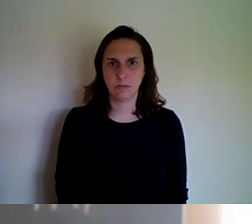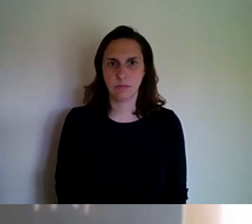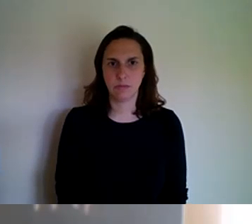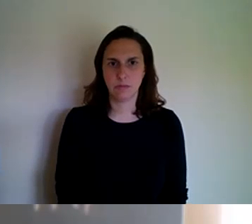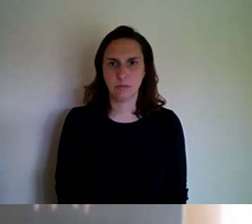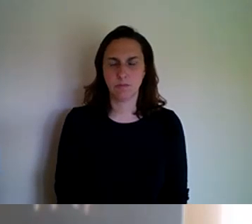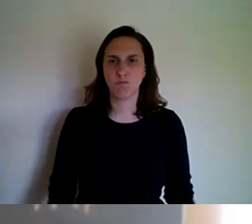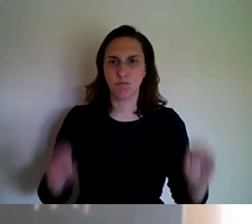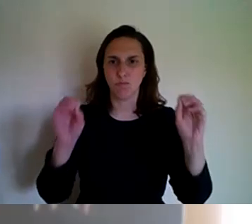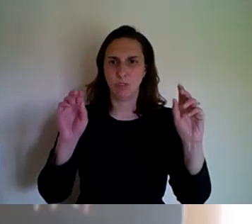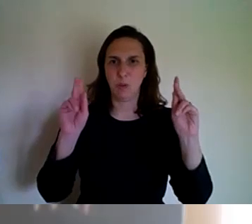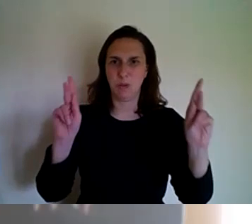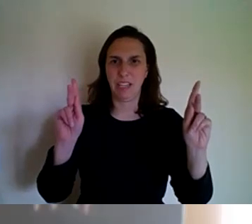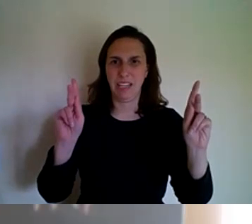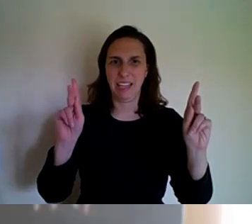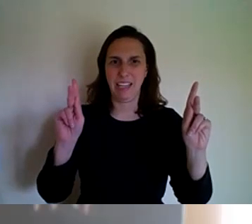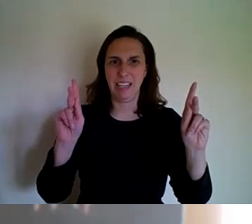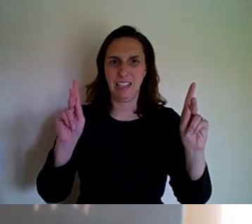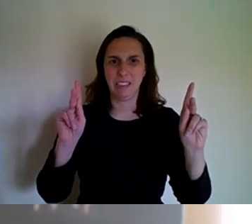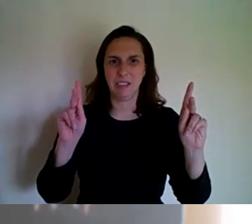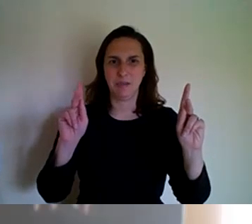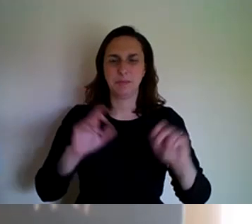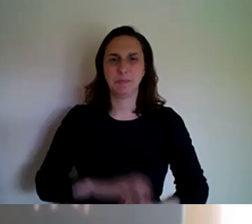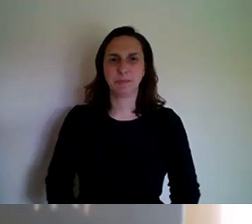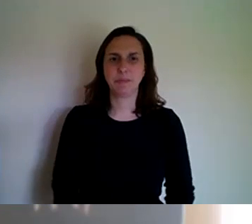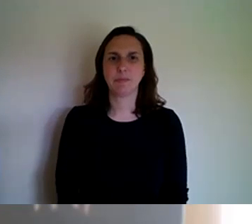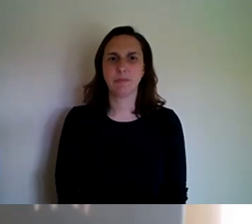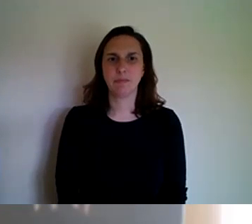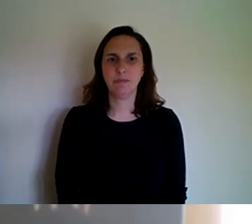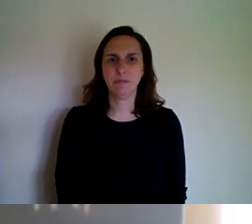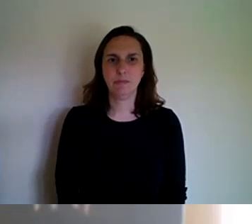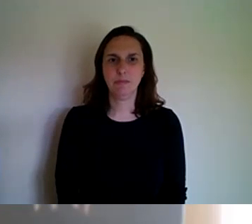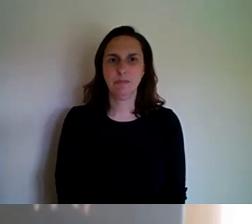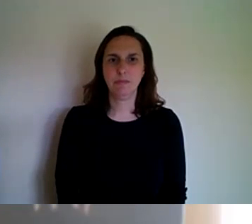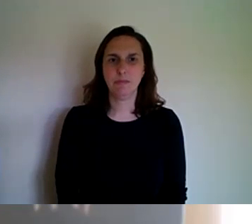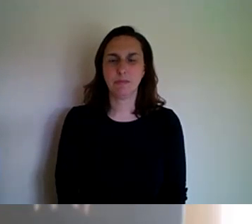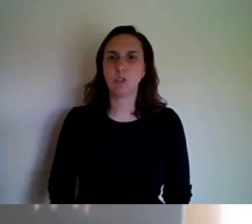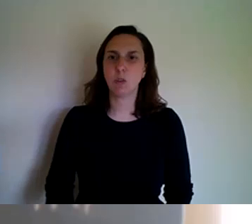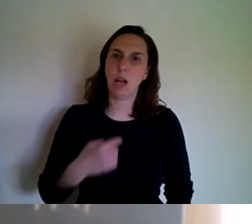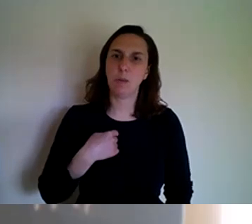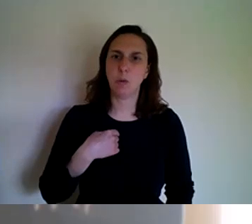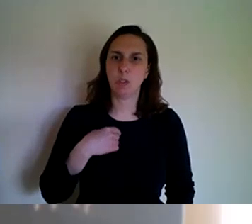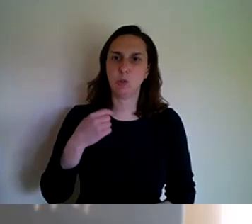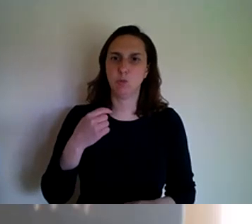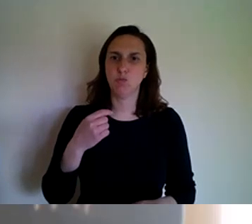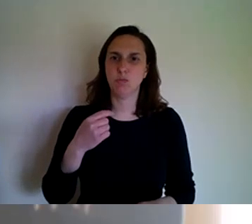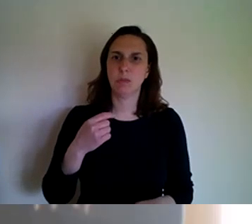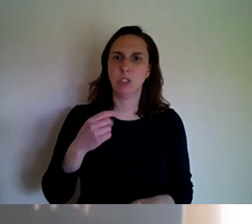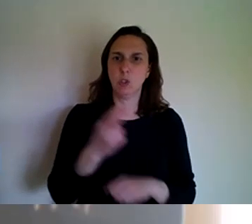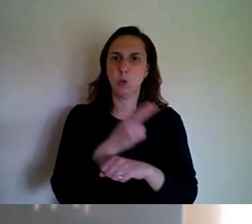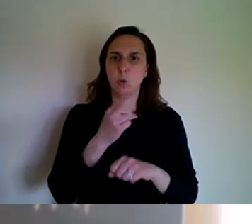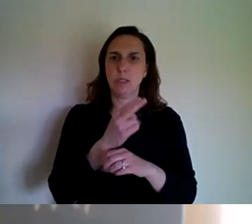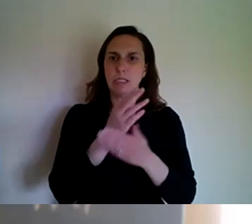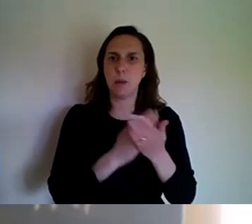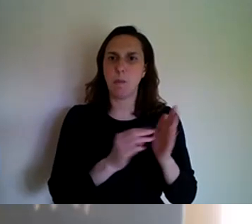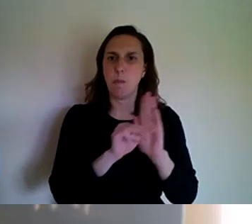All right. I'm going to take some different models from the textbook and we'll work through them. Let me get over to